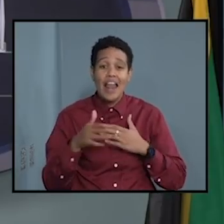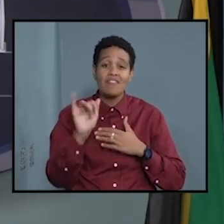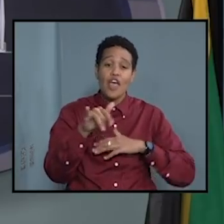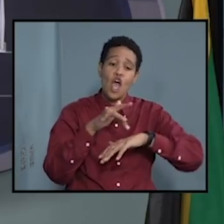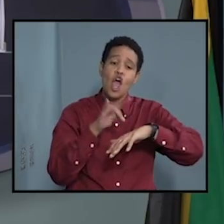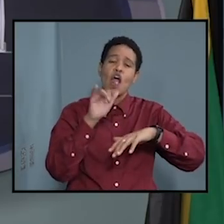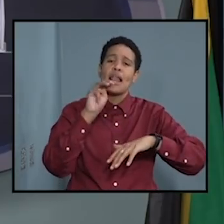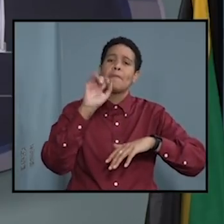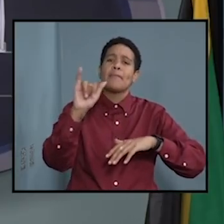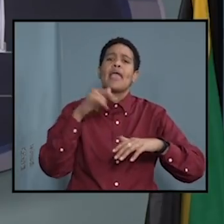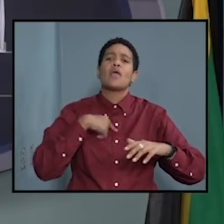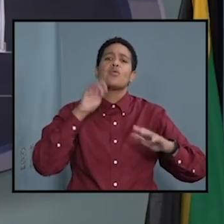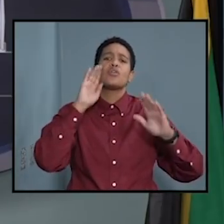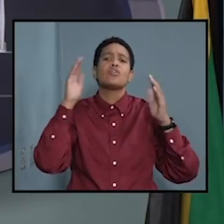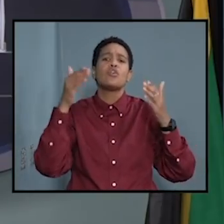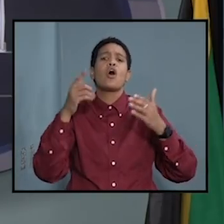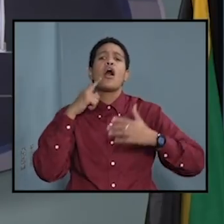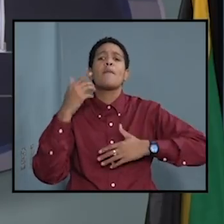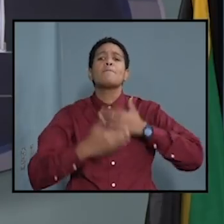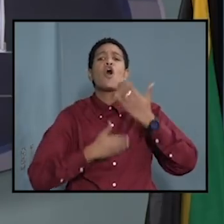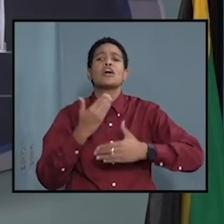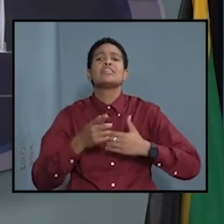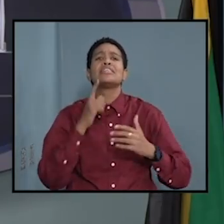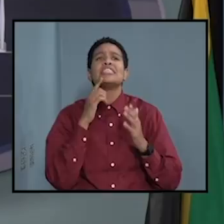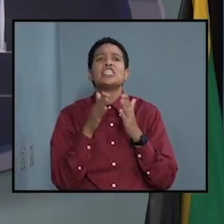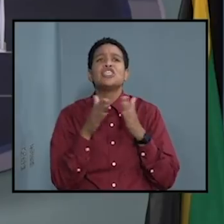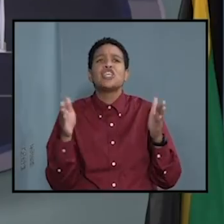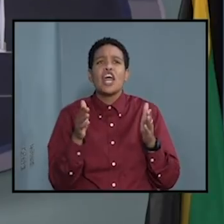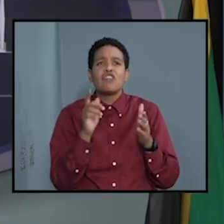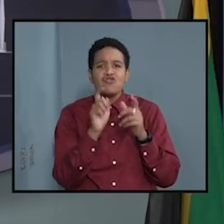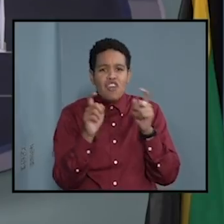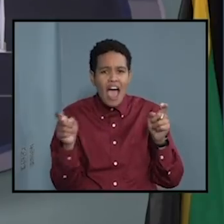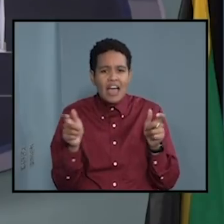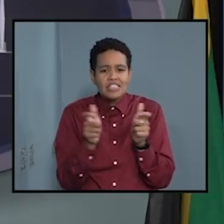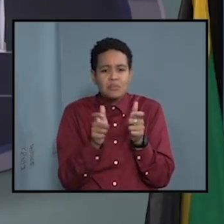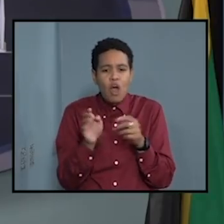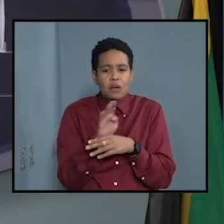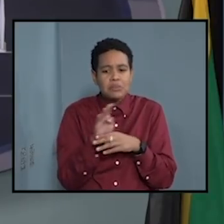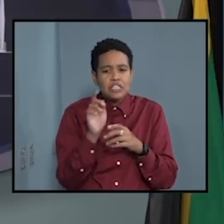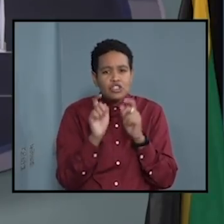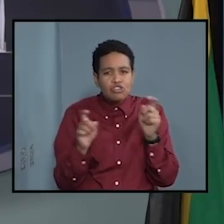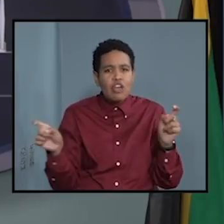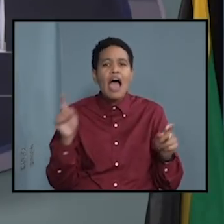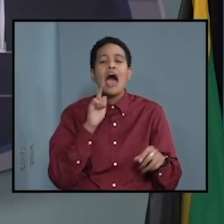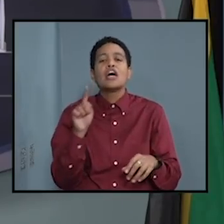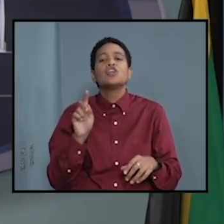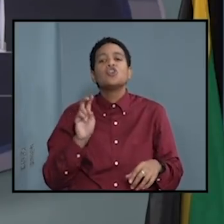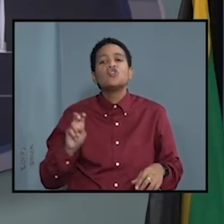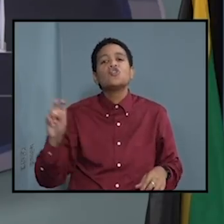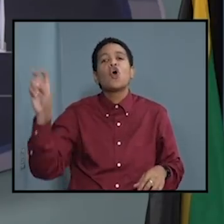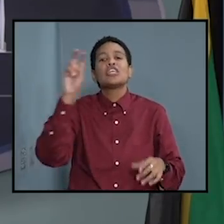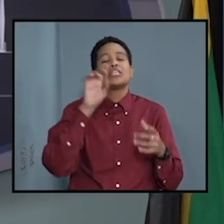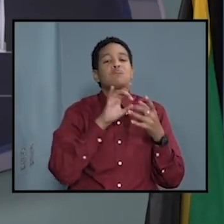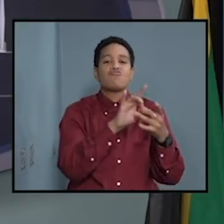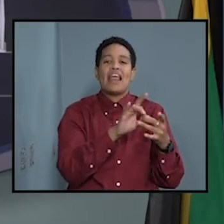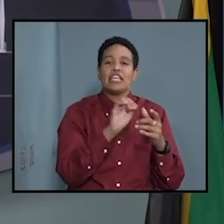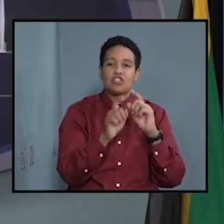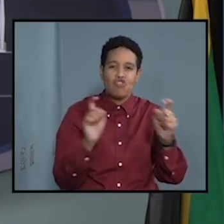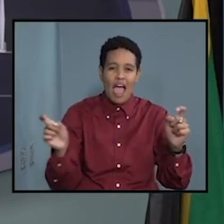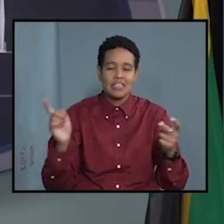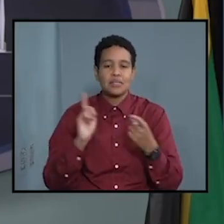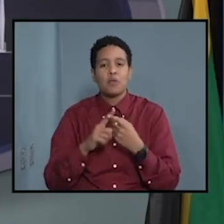May, turn our attention to processing the general grants, the small business grants, the tourism-related grants, and the best